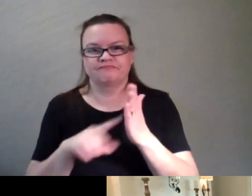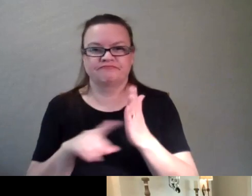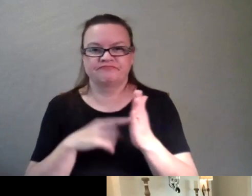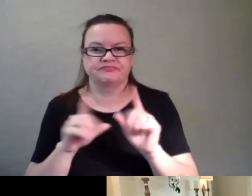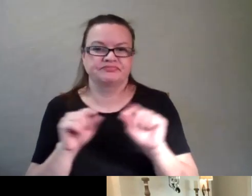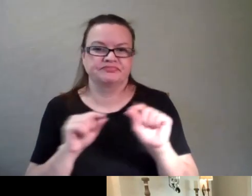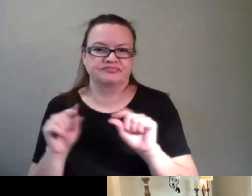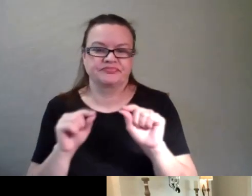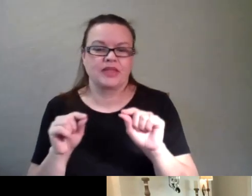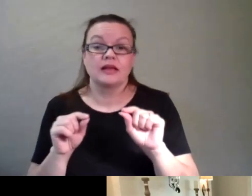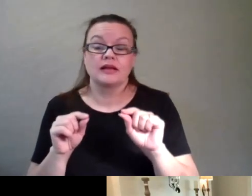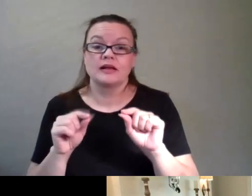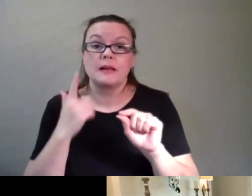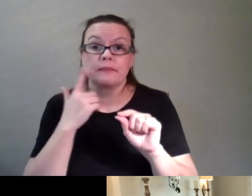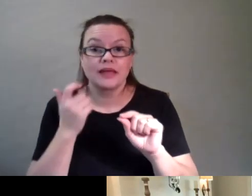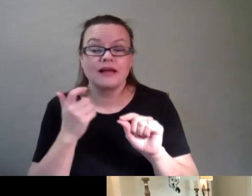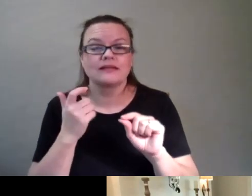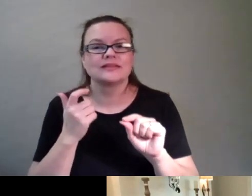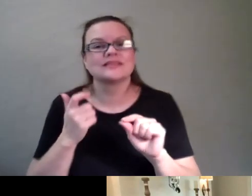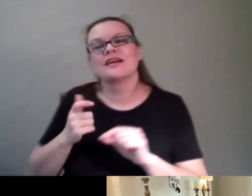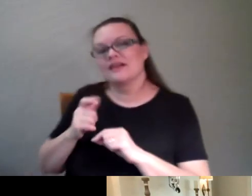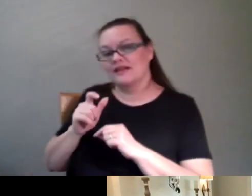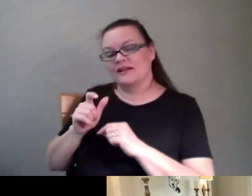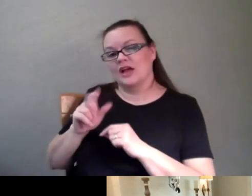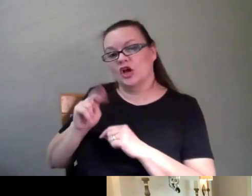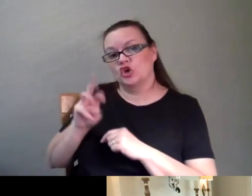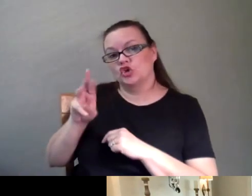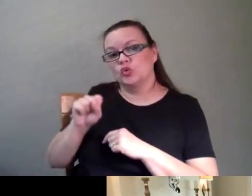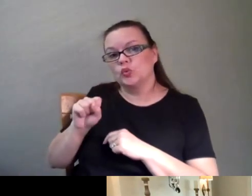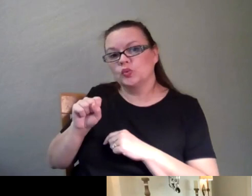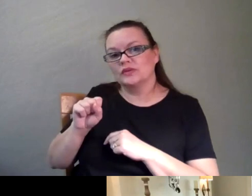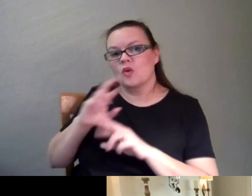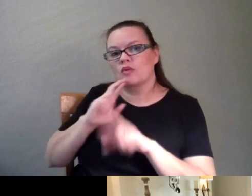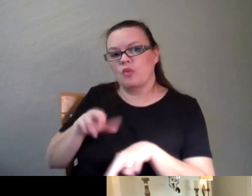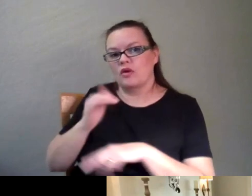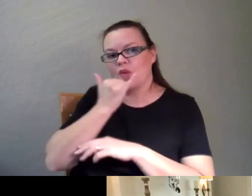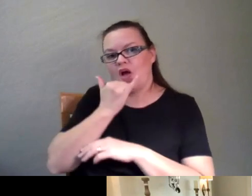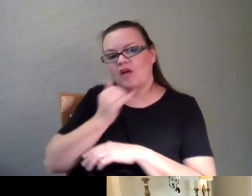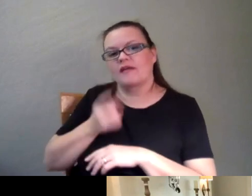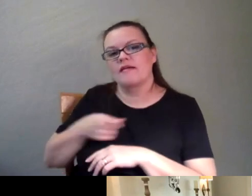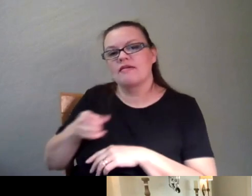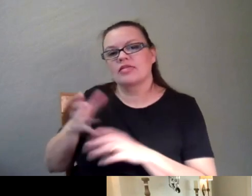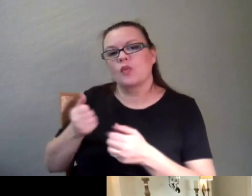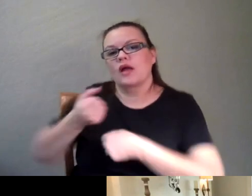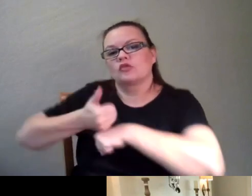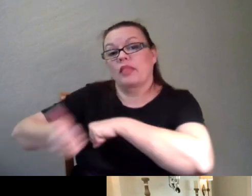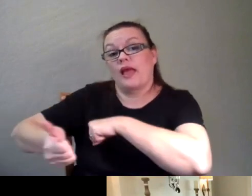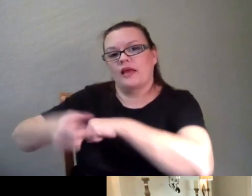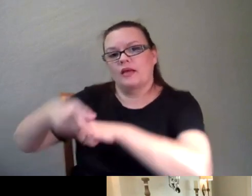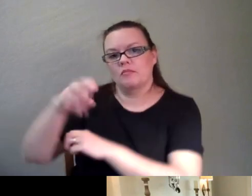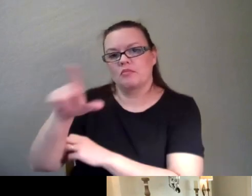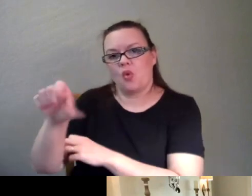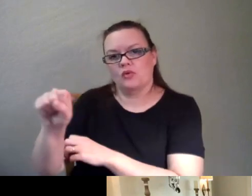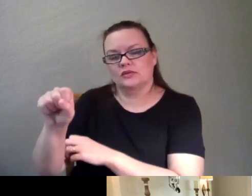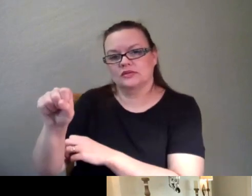is misreporting by the reporters that want to use polling to create, because quite frankly, some of